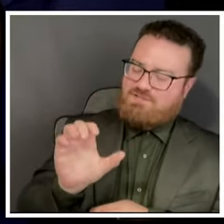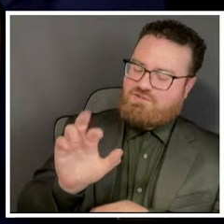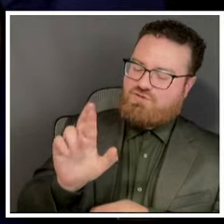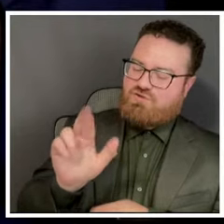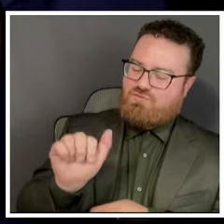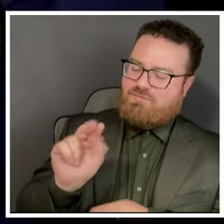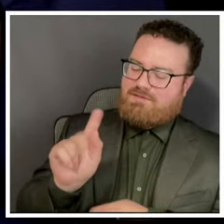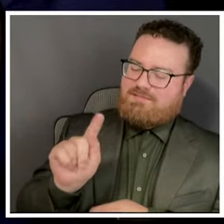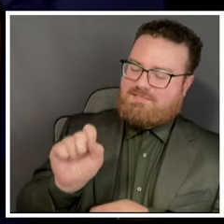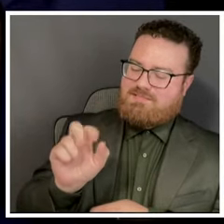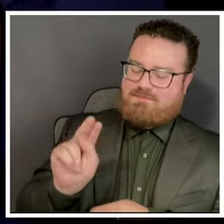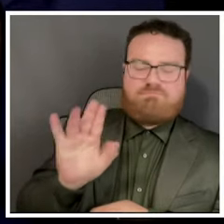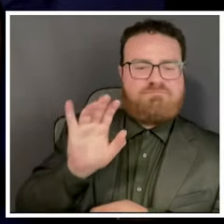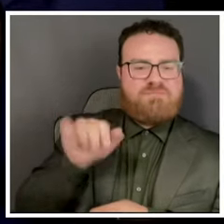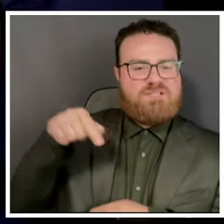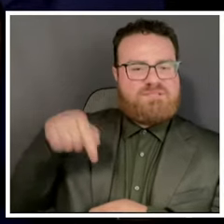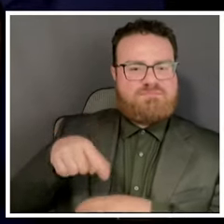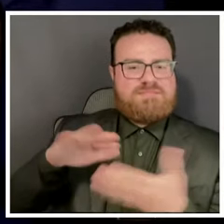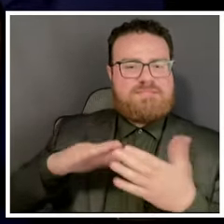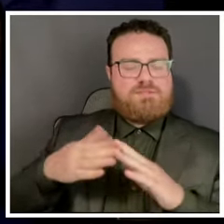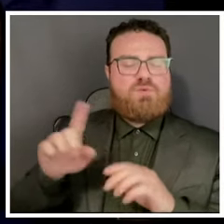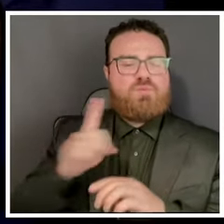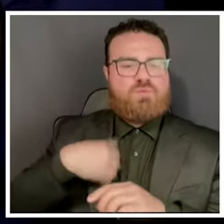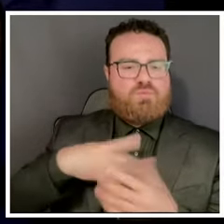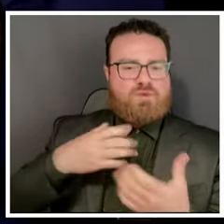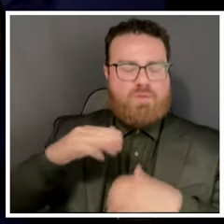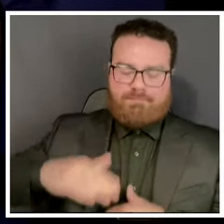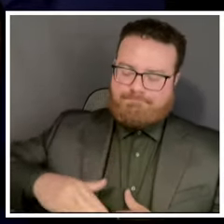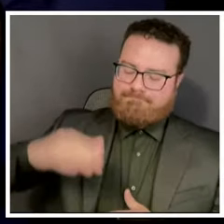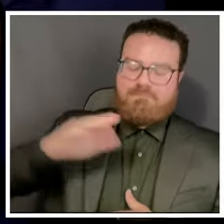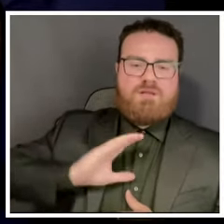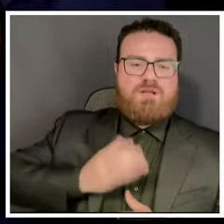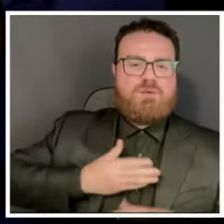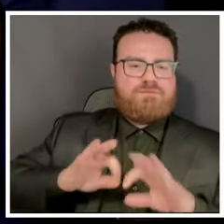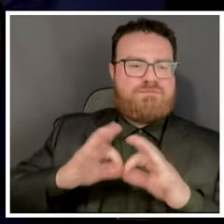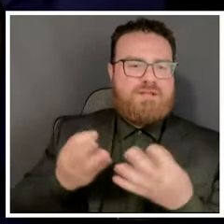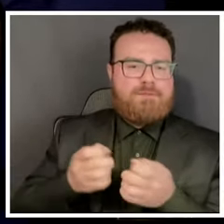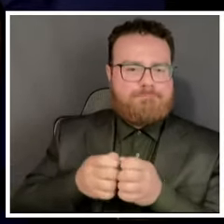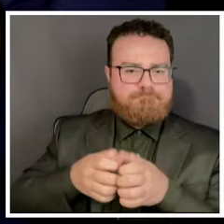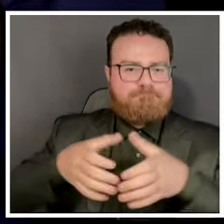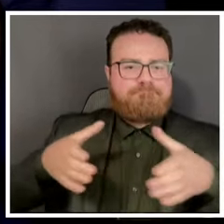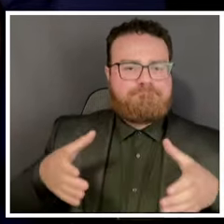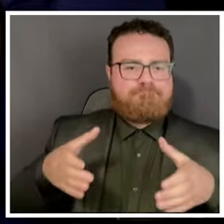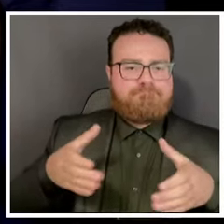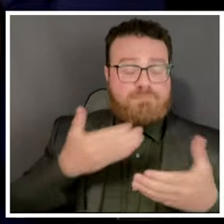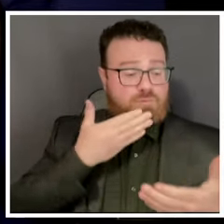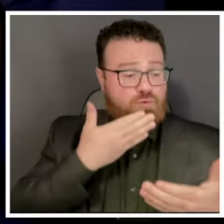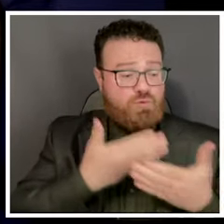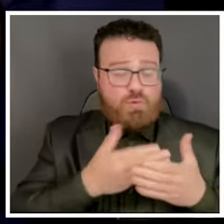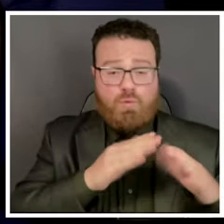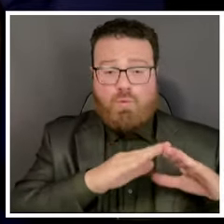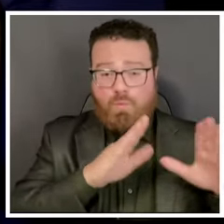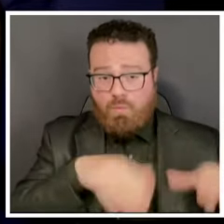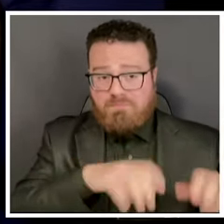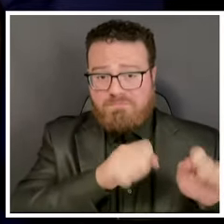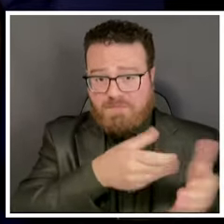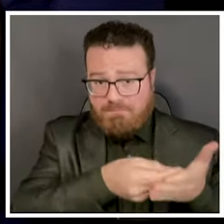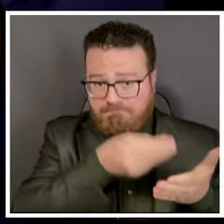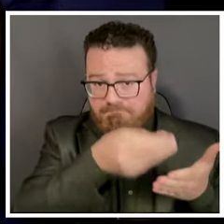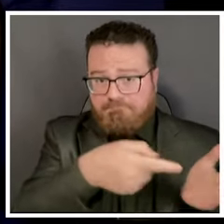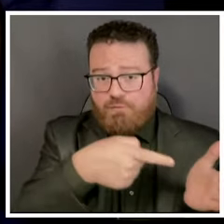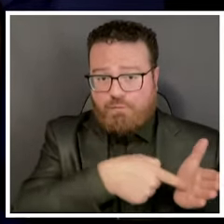felt confident that we could afford a home, and we had a solid support system here. We purchased